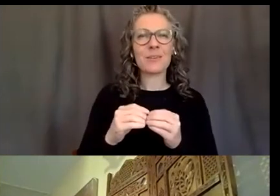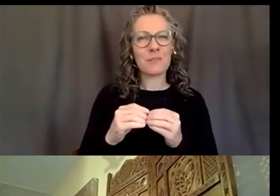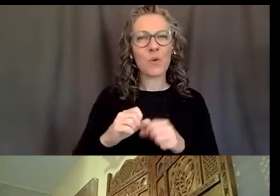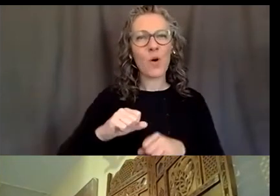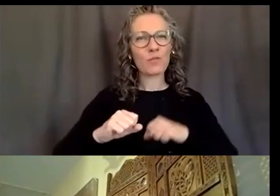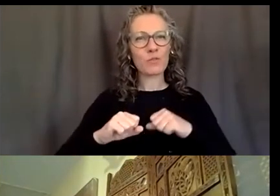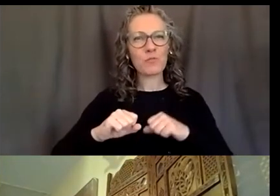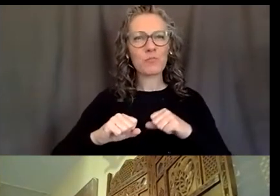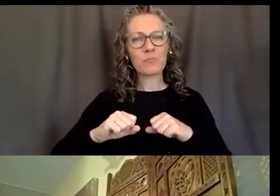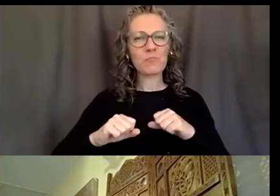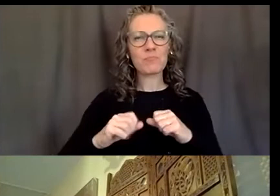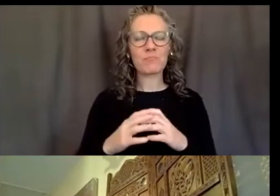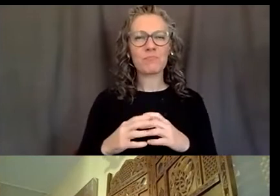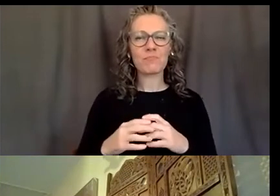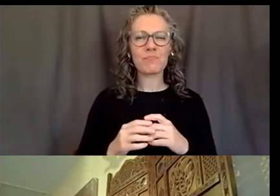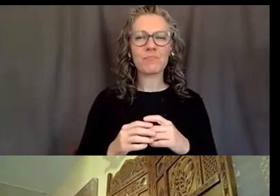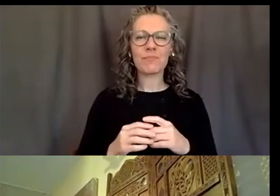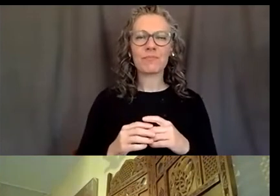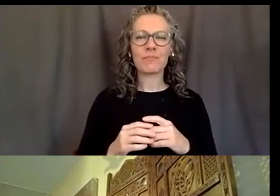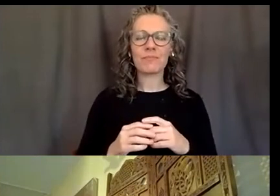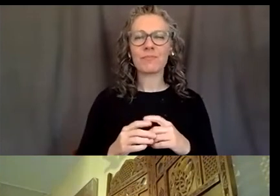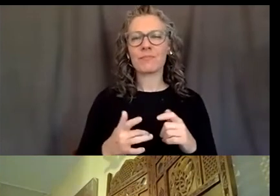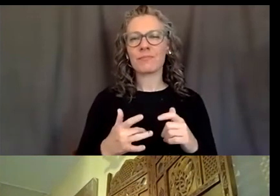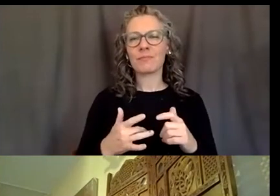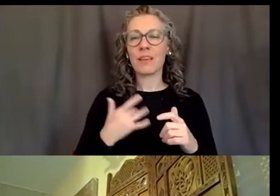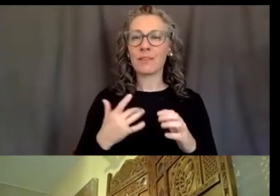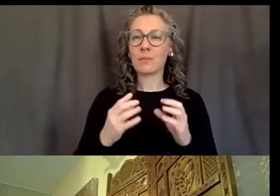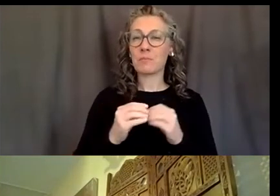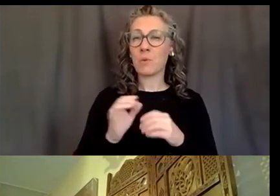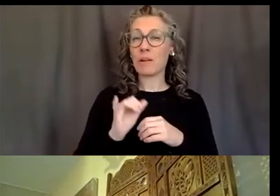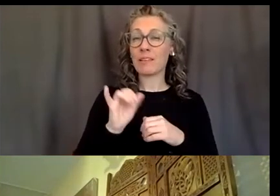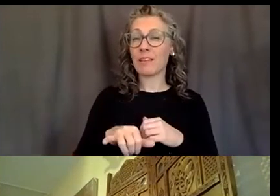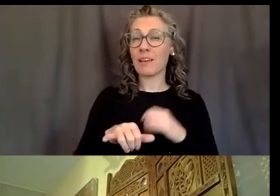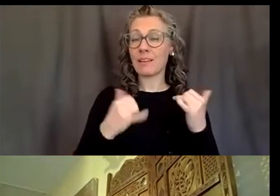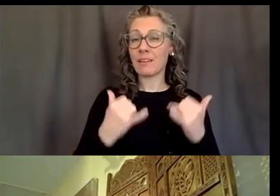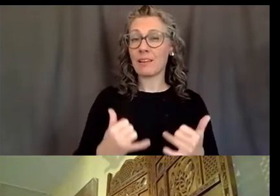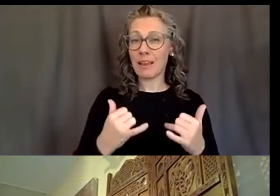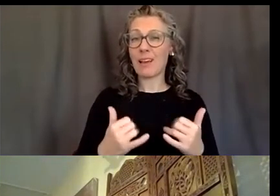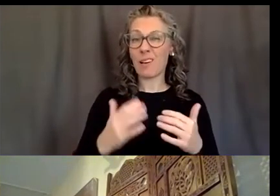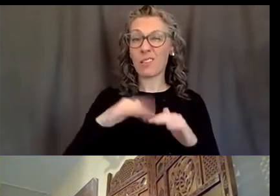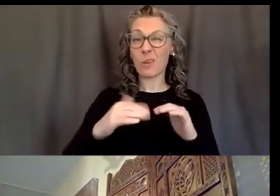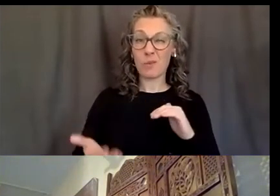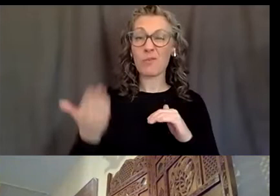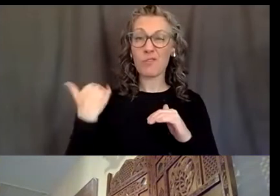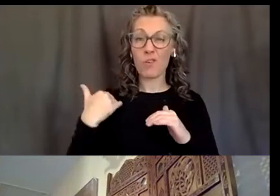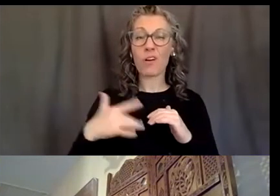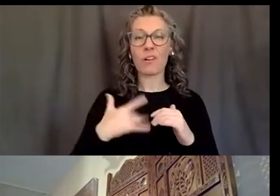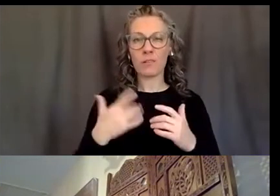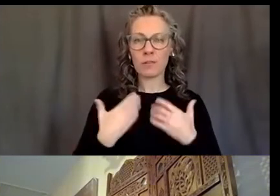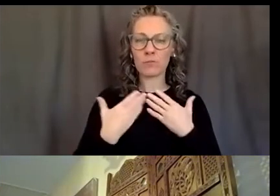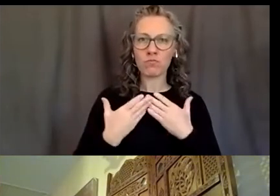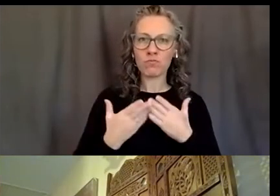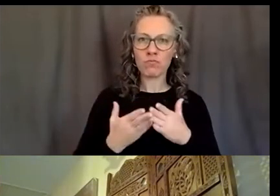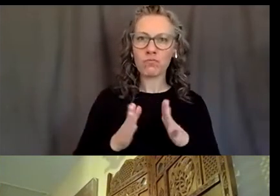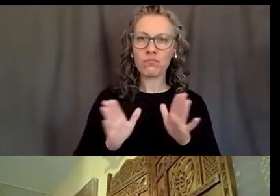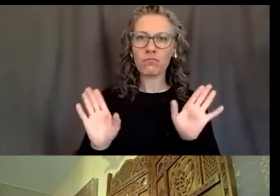but I feel more that way now than I did at that point in my life. Um, and